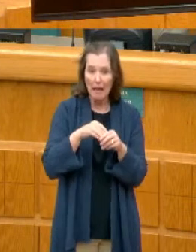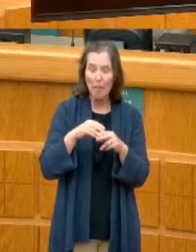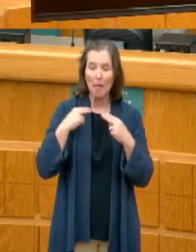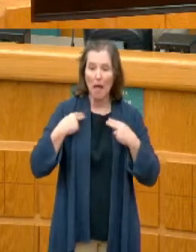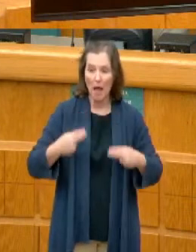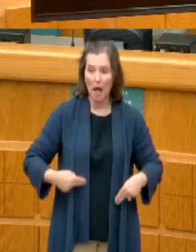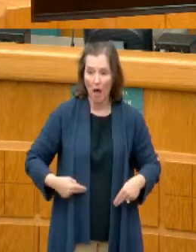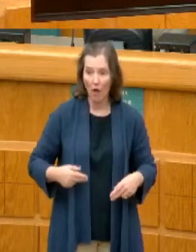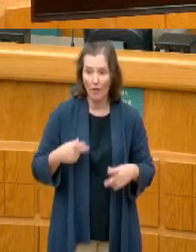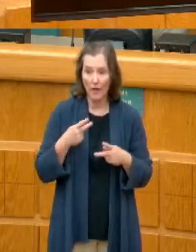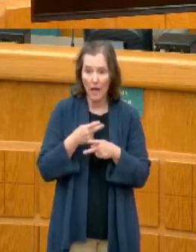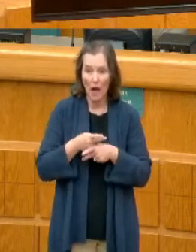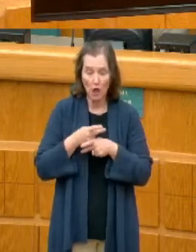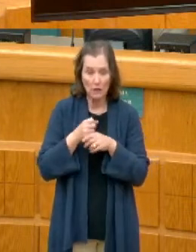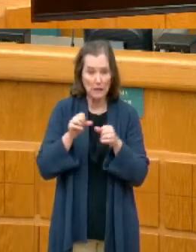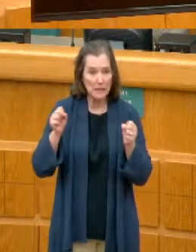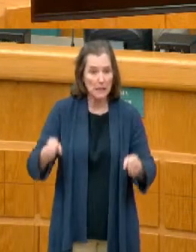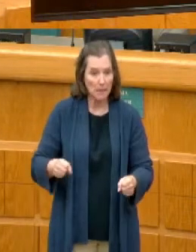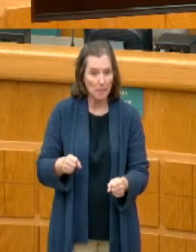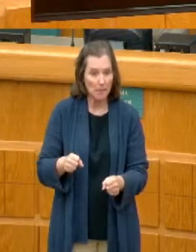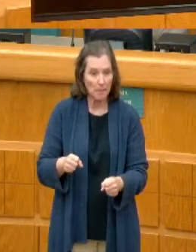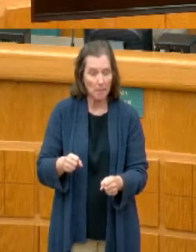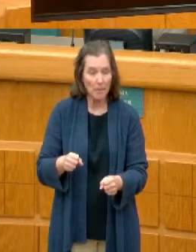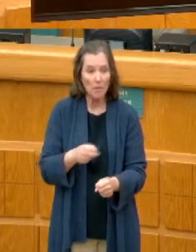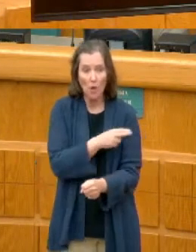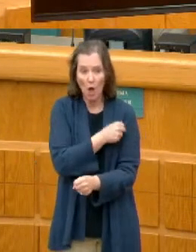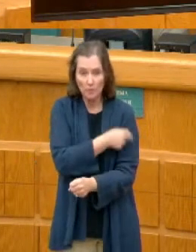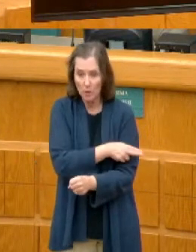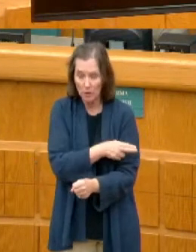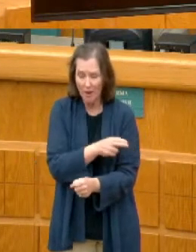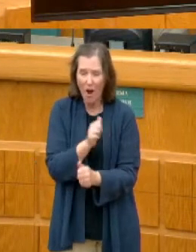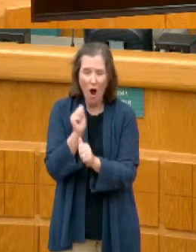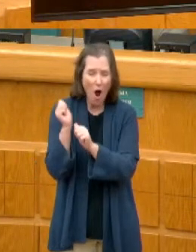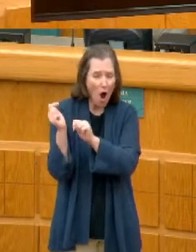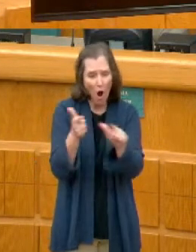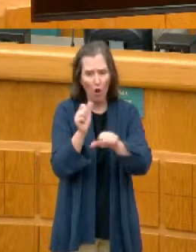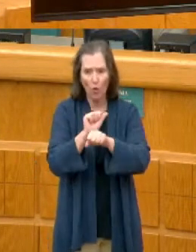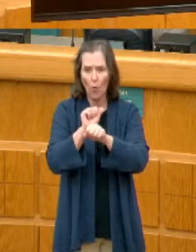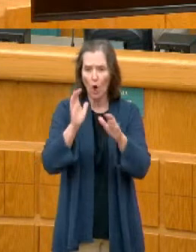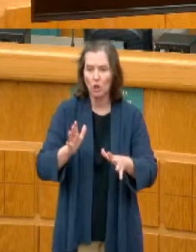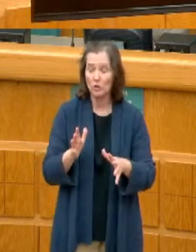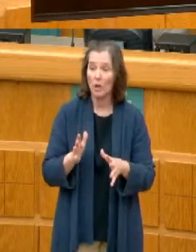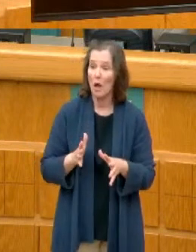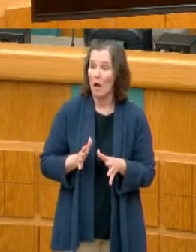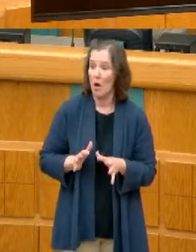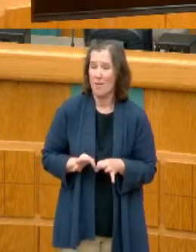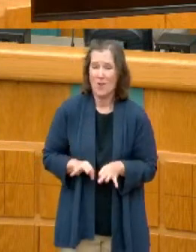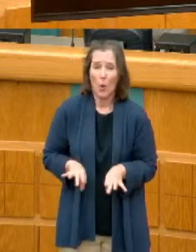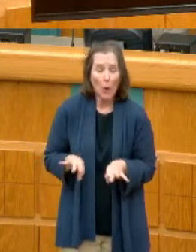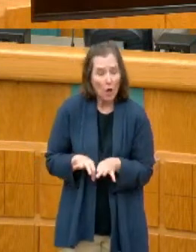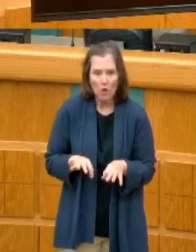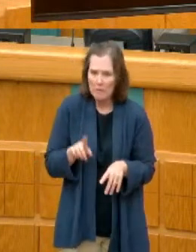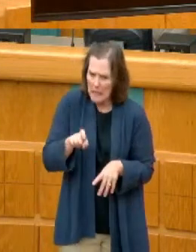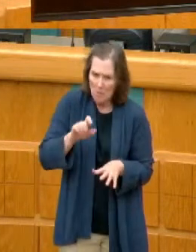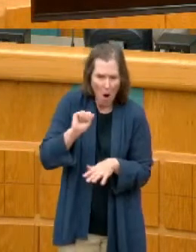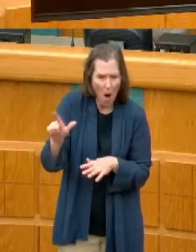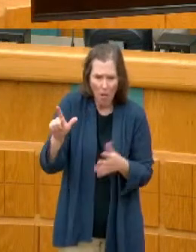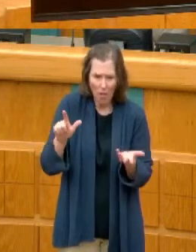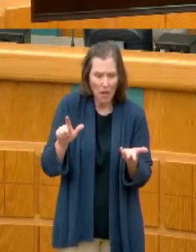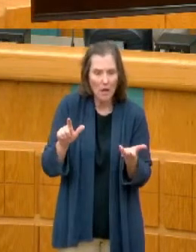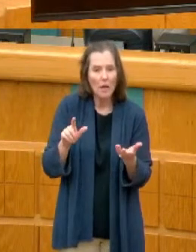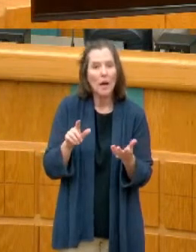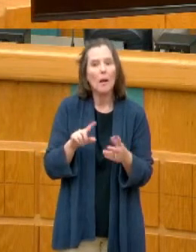system. Everyone is essential in a community. And you look at them, they are exhausted. They